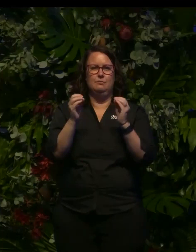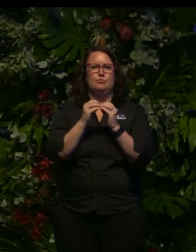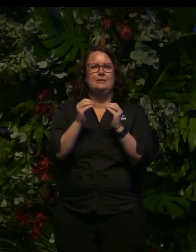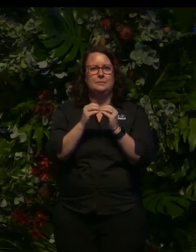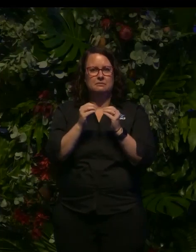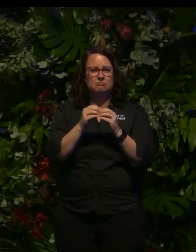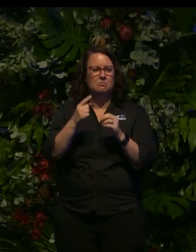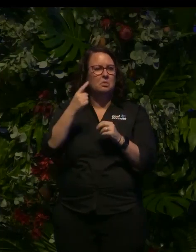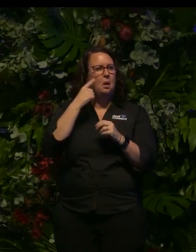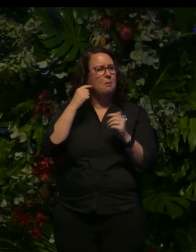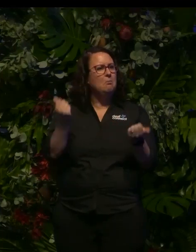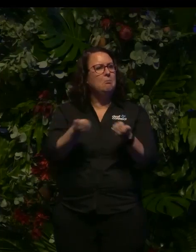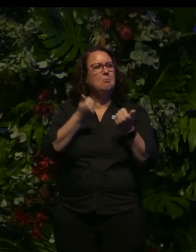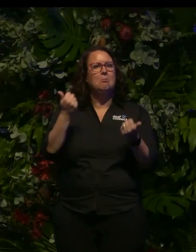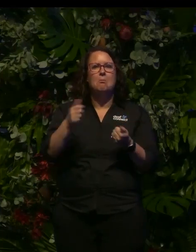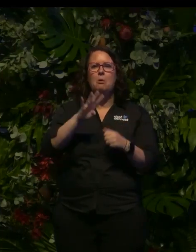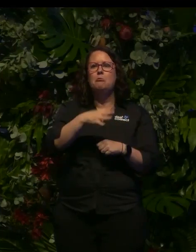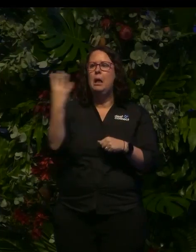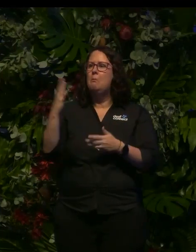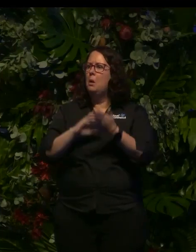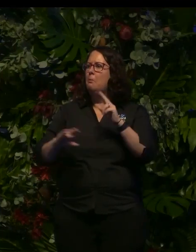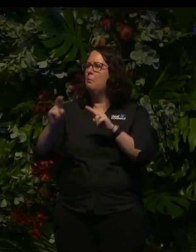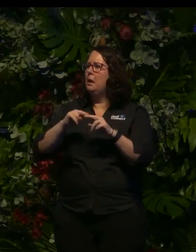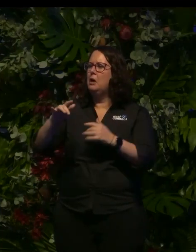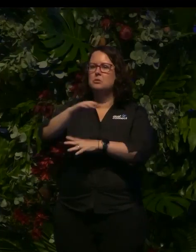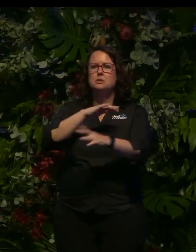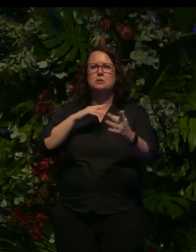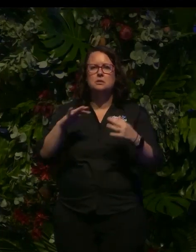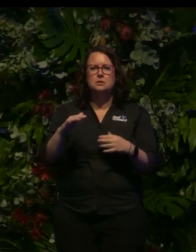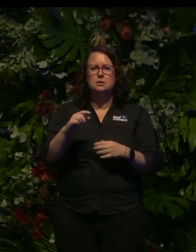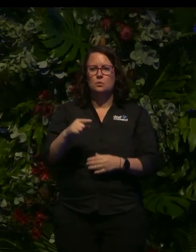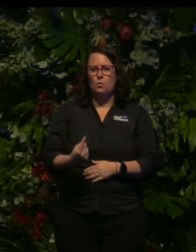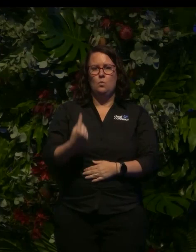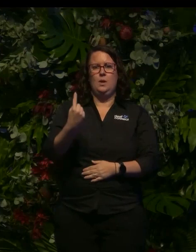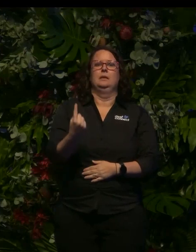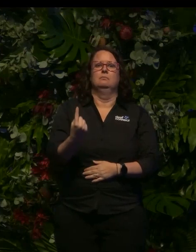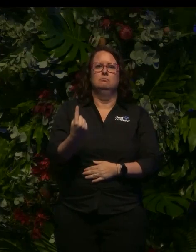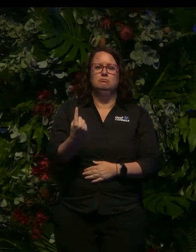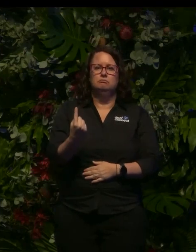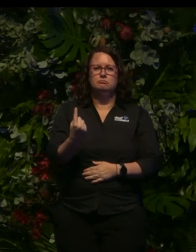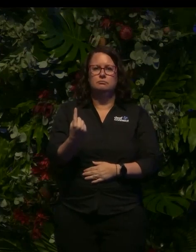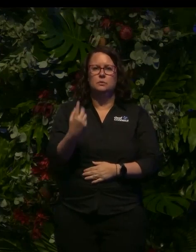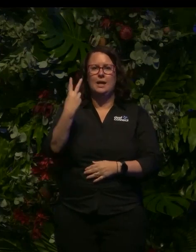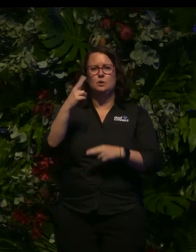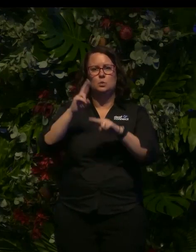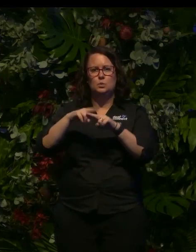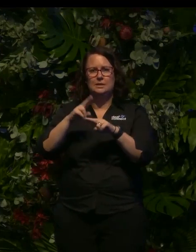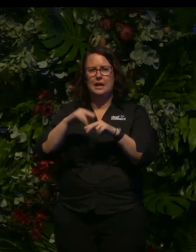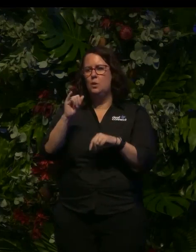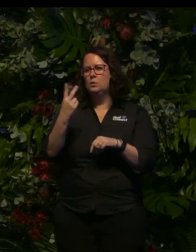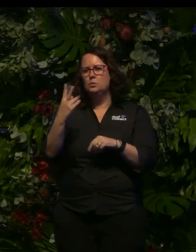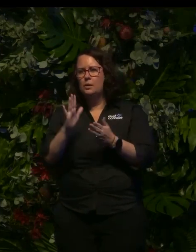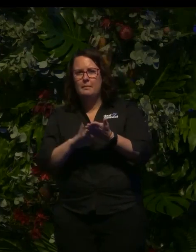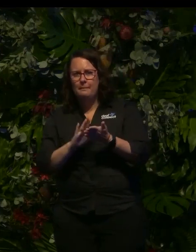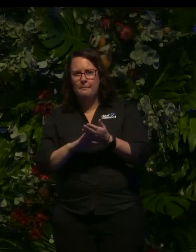you would expect there would be lots of rainbow parents. Mm-hmm. She was the only one who had 2 dads or 2 mums,